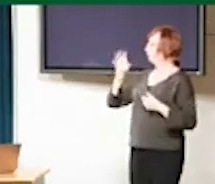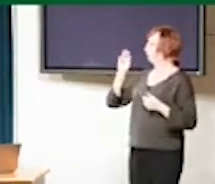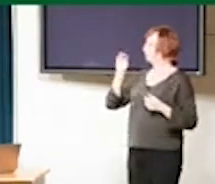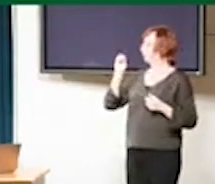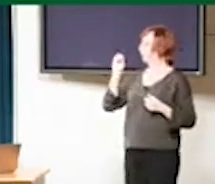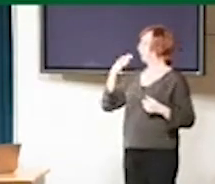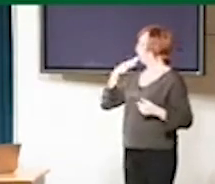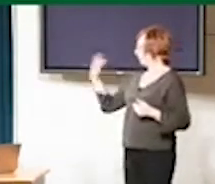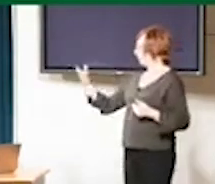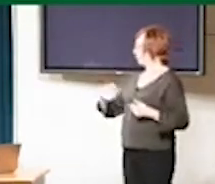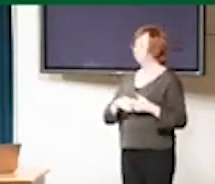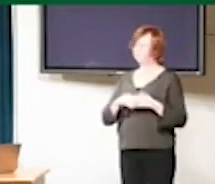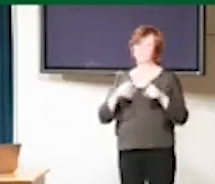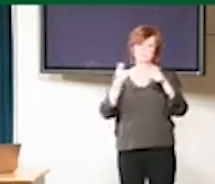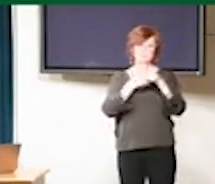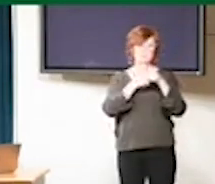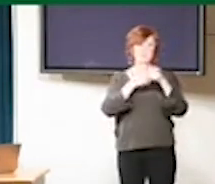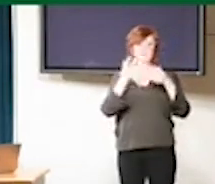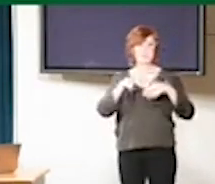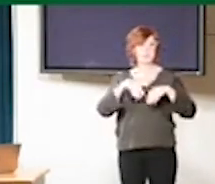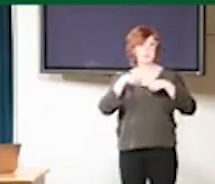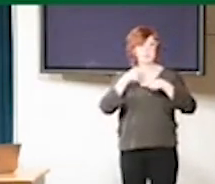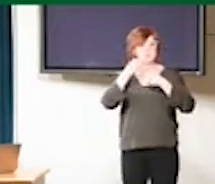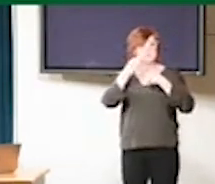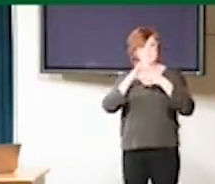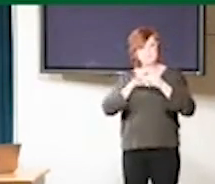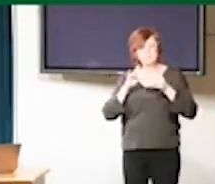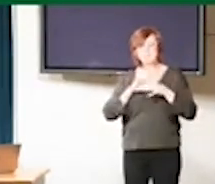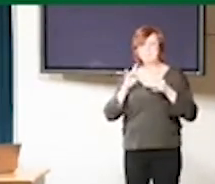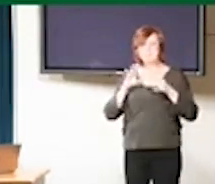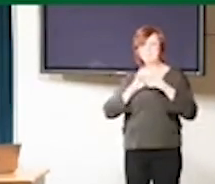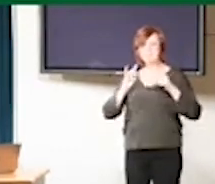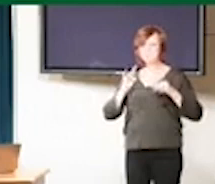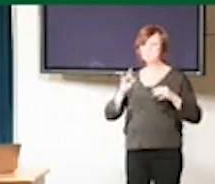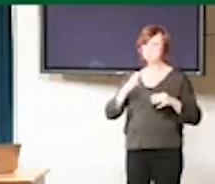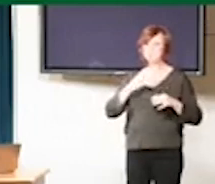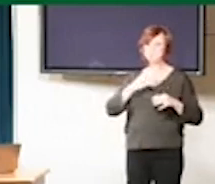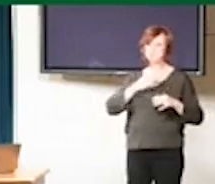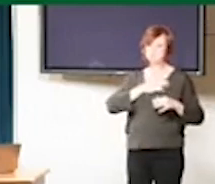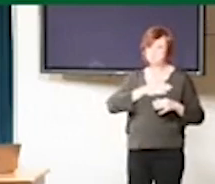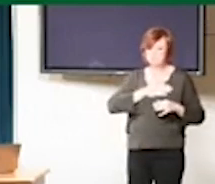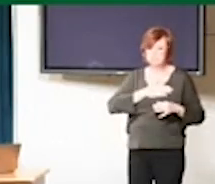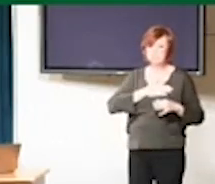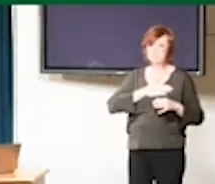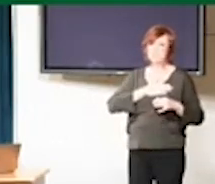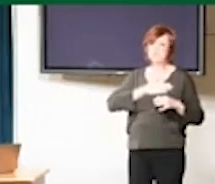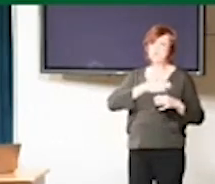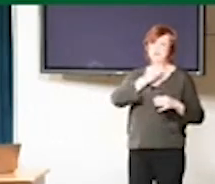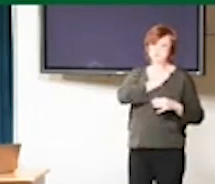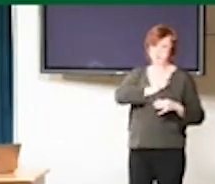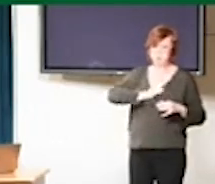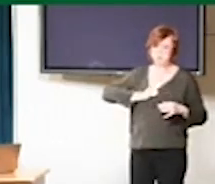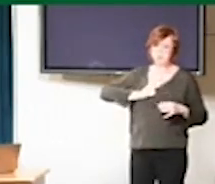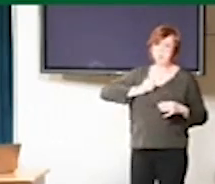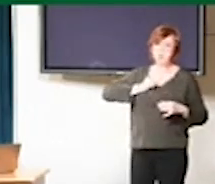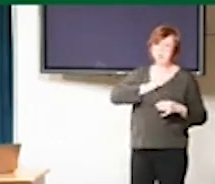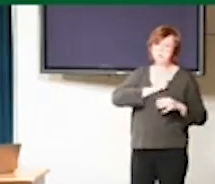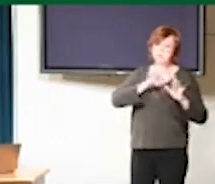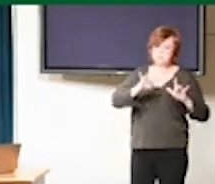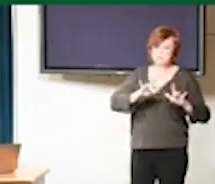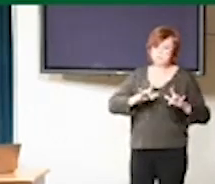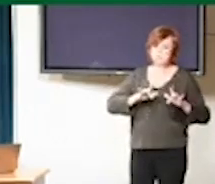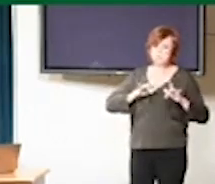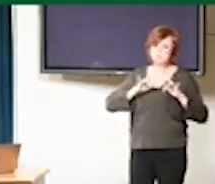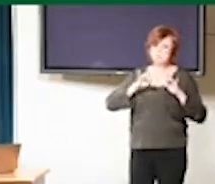offering our deepest condolences to the family and the friends of 2 Saskatchewan residents who have now lost their lives